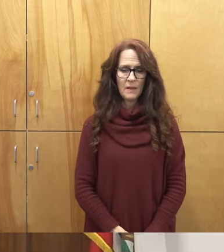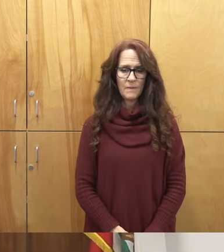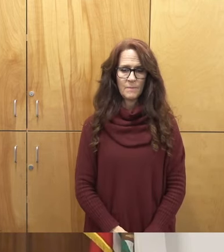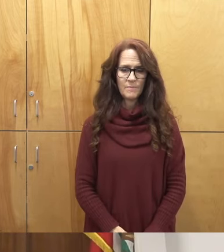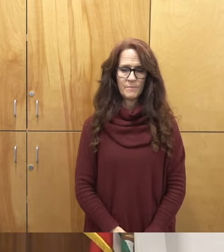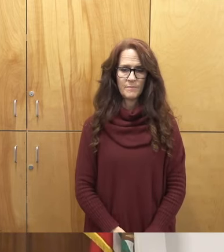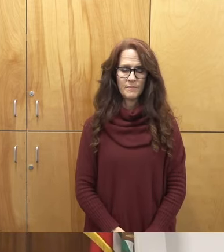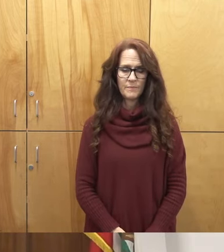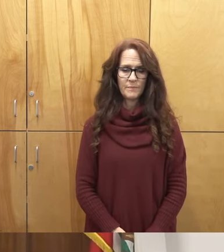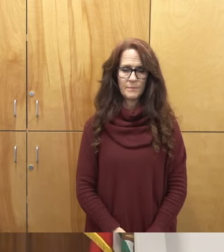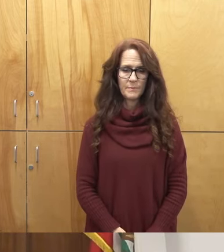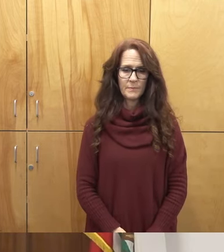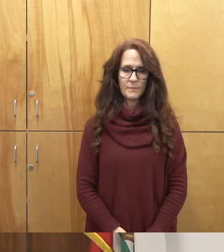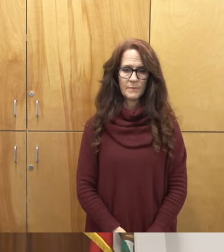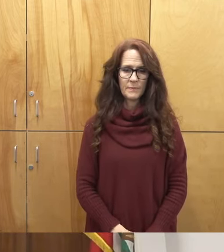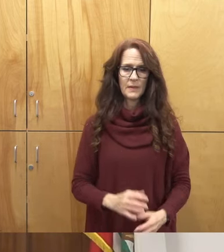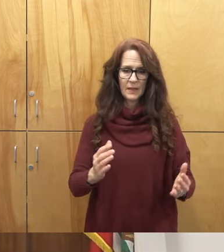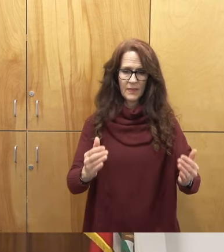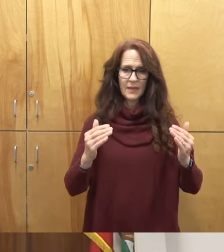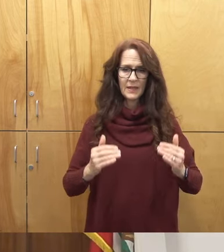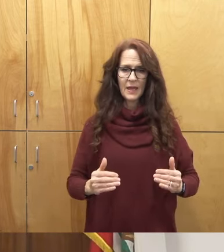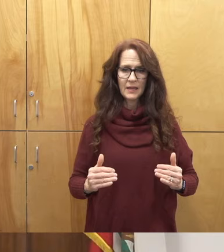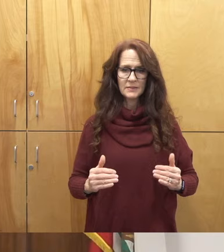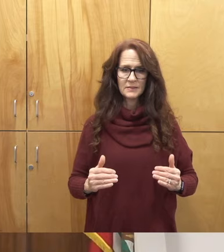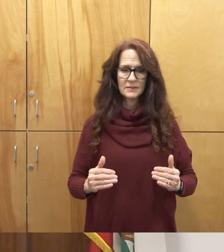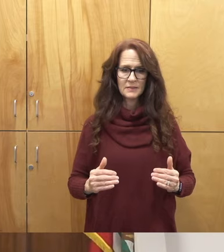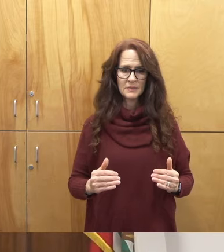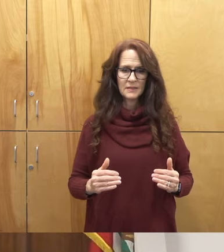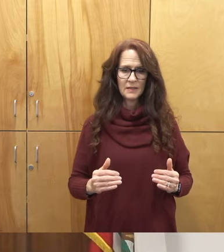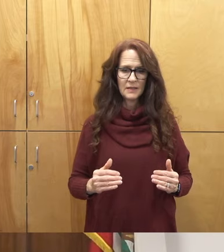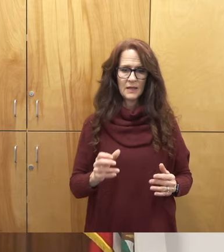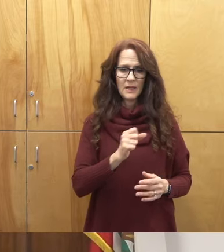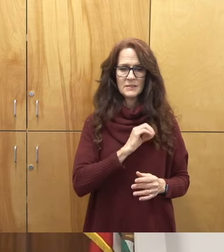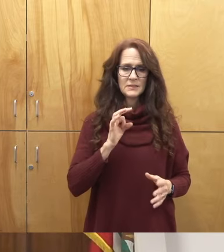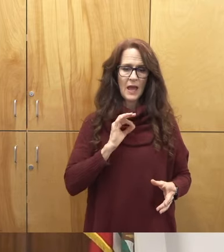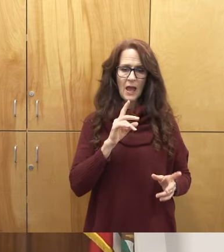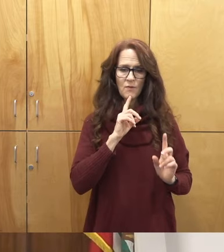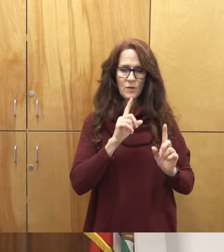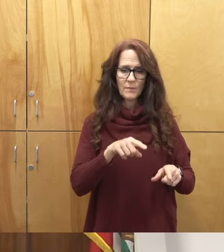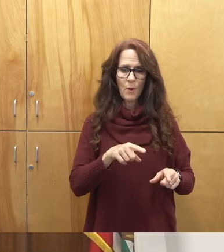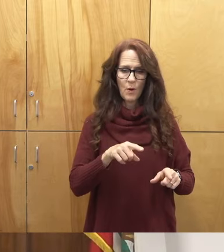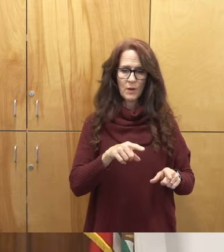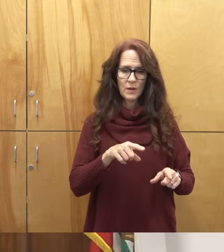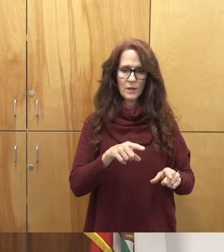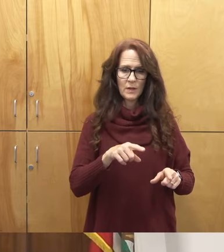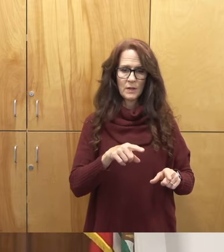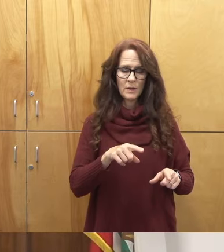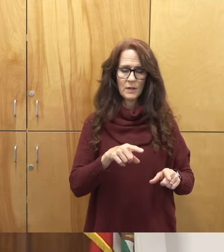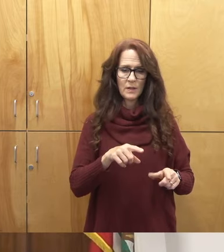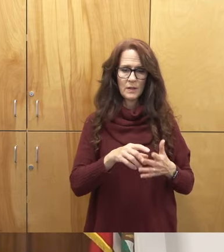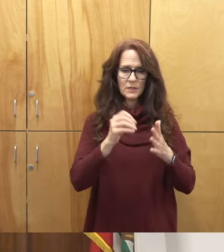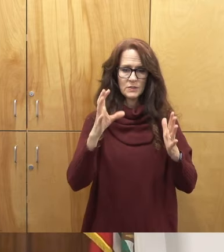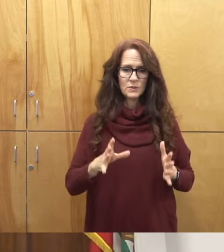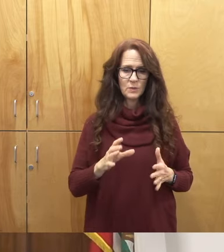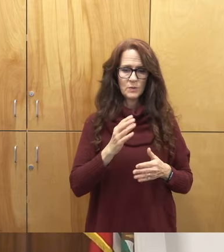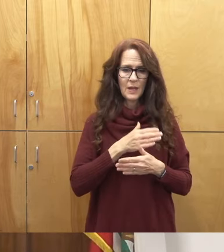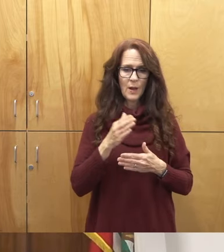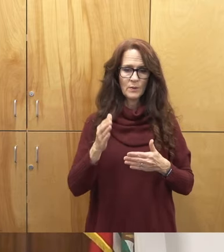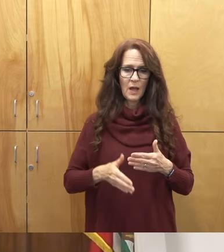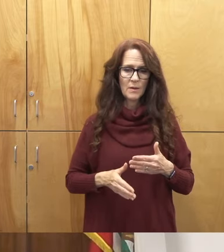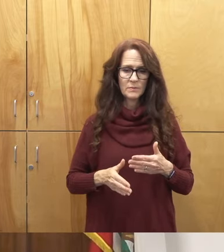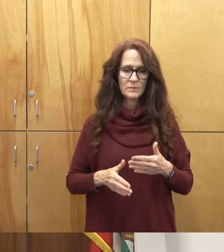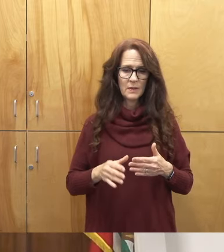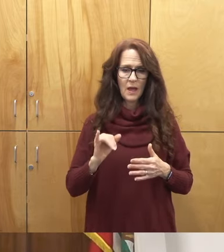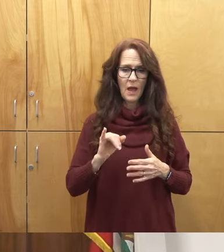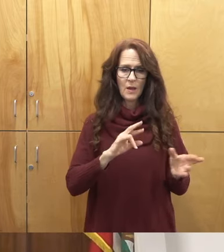Thank you. Next on the agenda, we have a staff report with student outcomes,